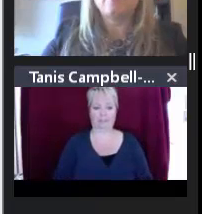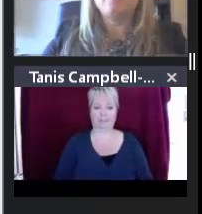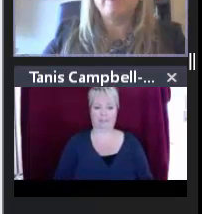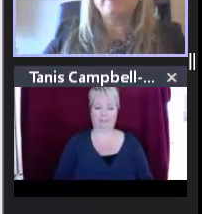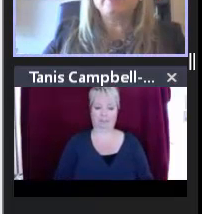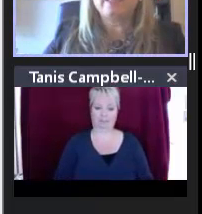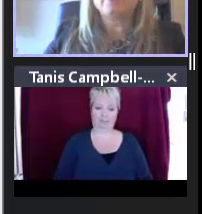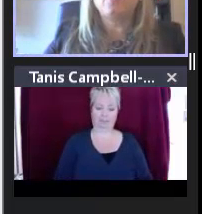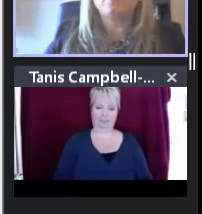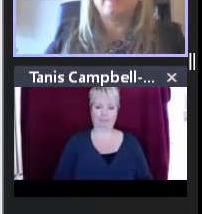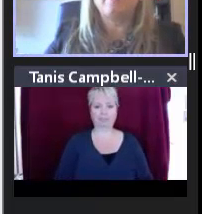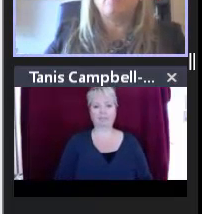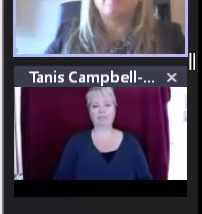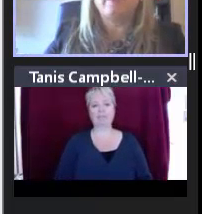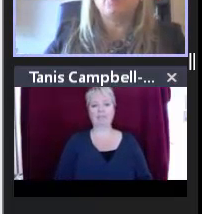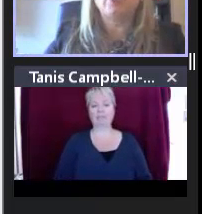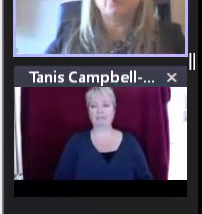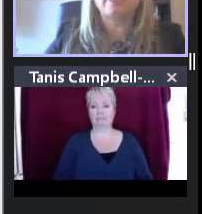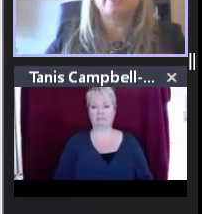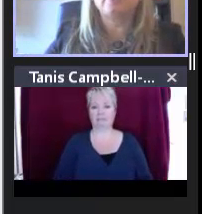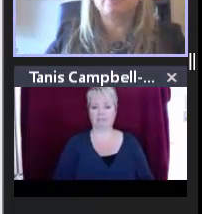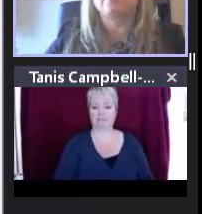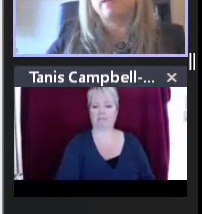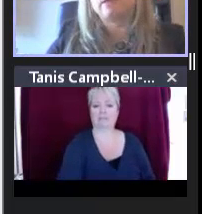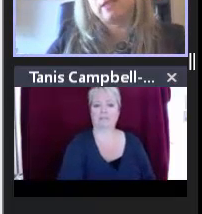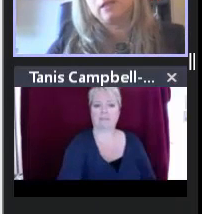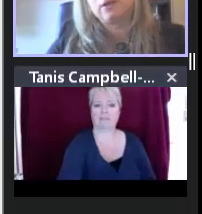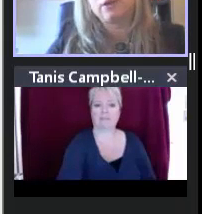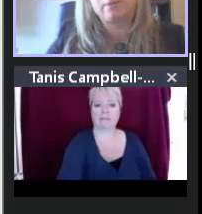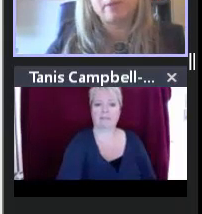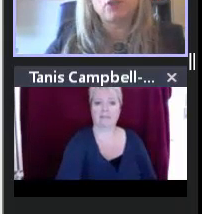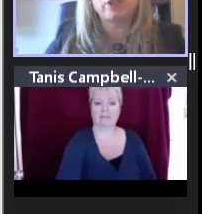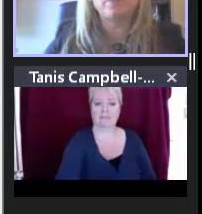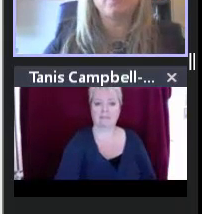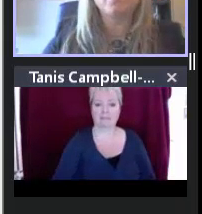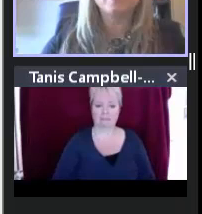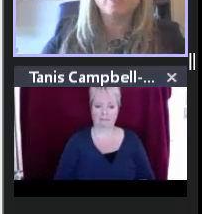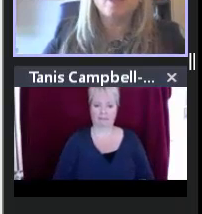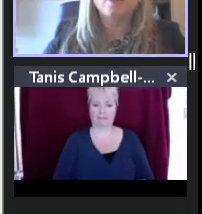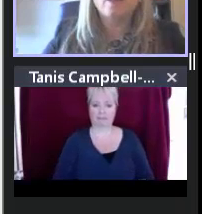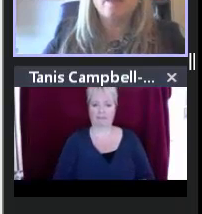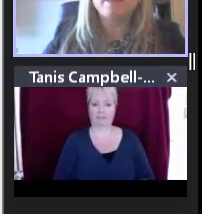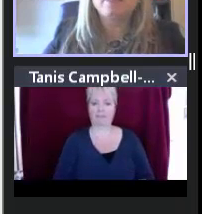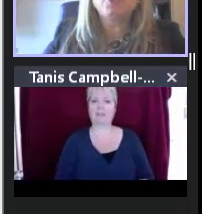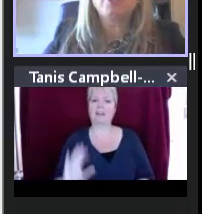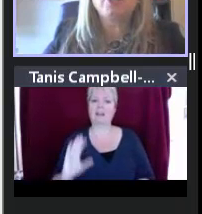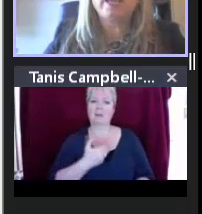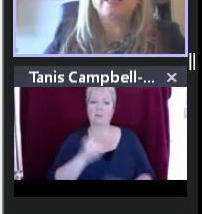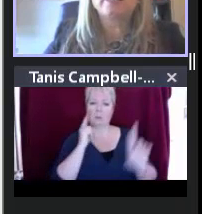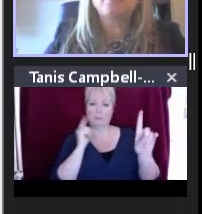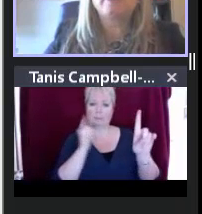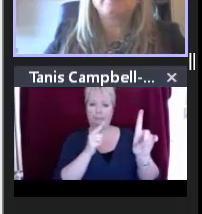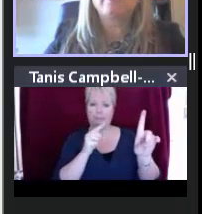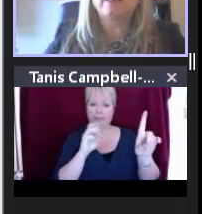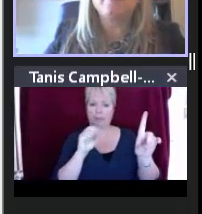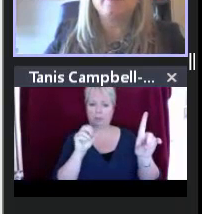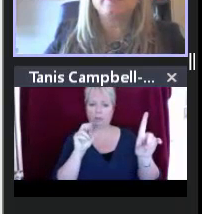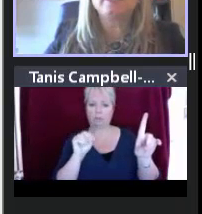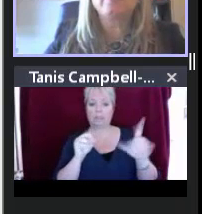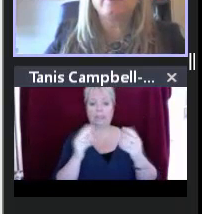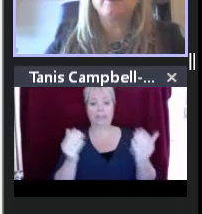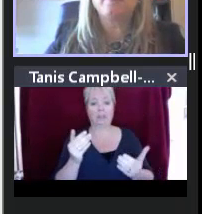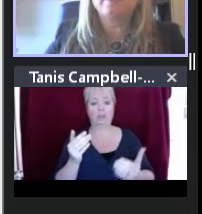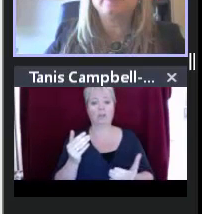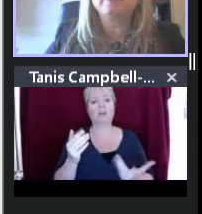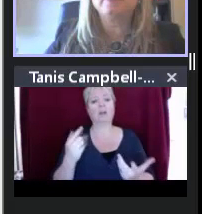A good way to get to know a little bit more about Make a Change Canada is to take a look at our mission. At Make a Change Canada, we